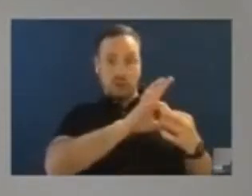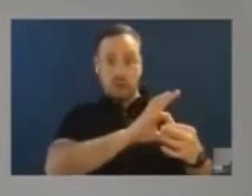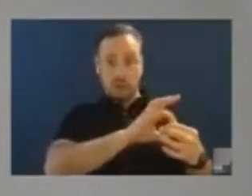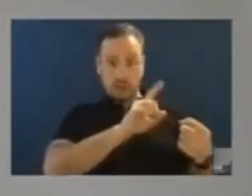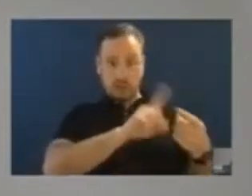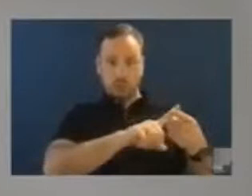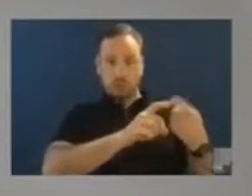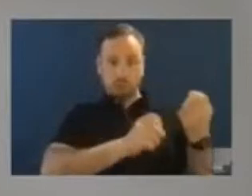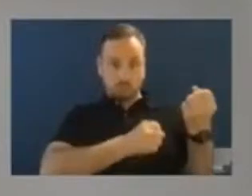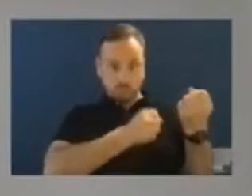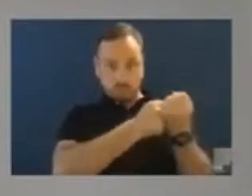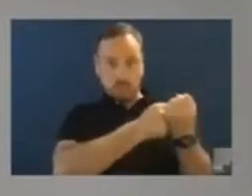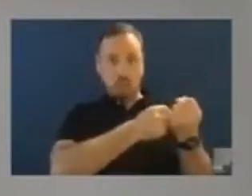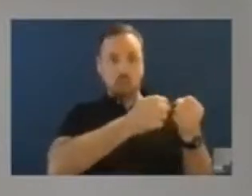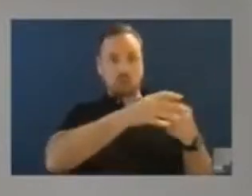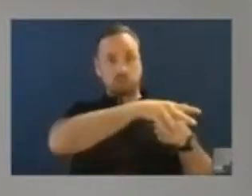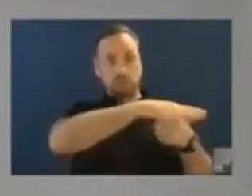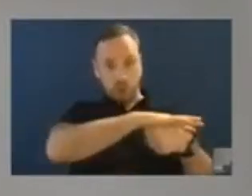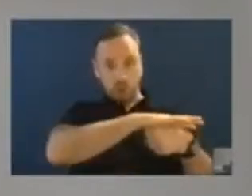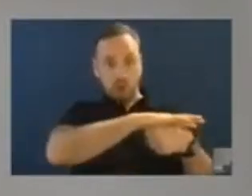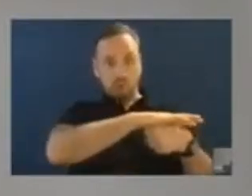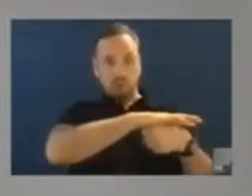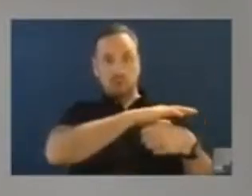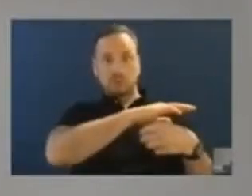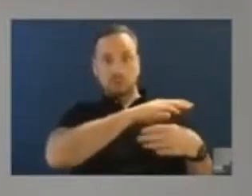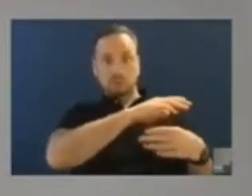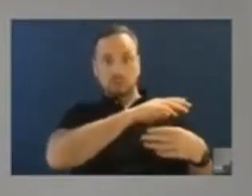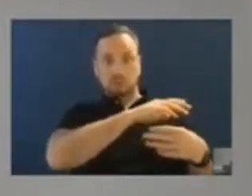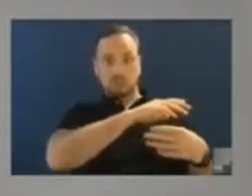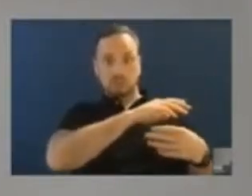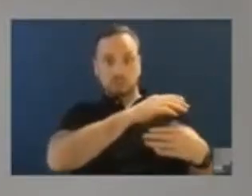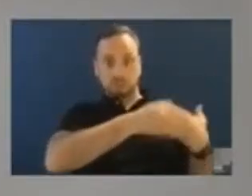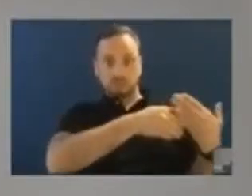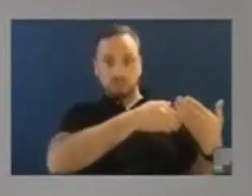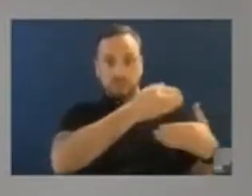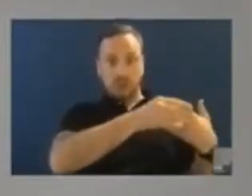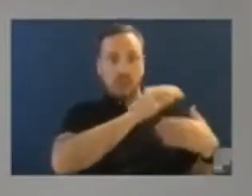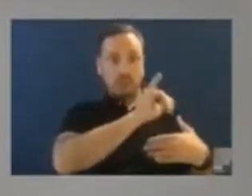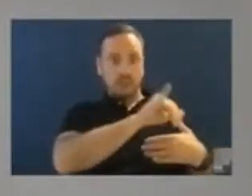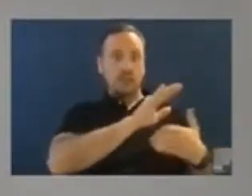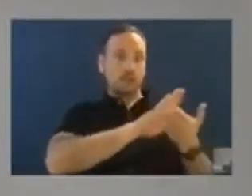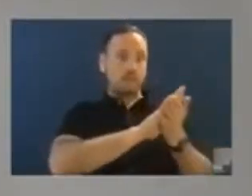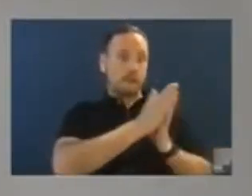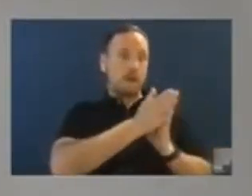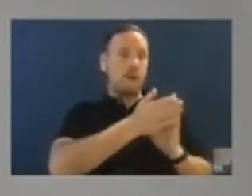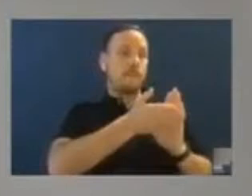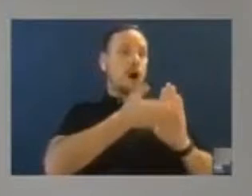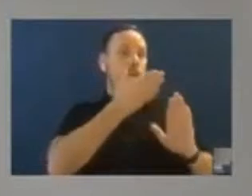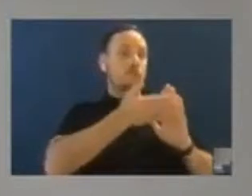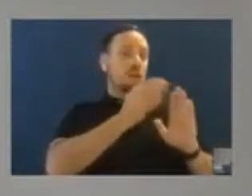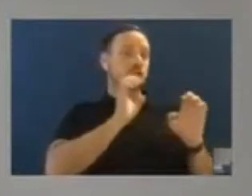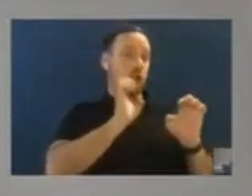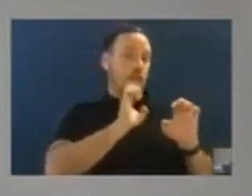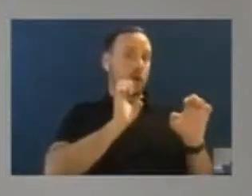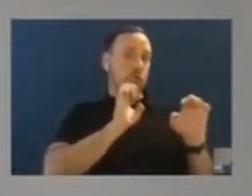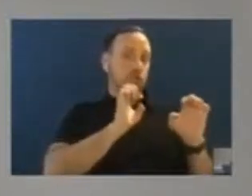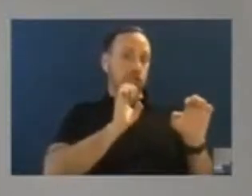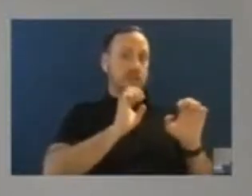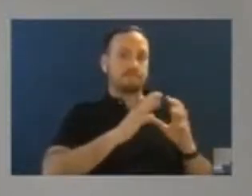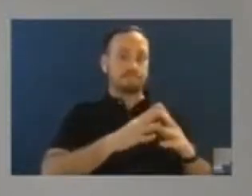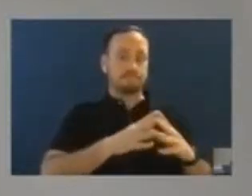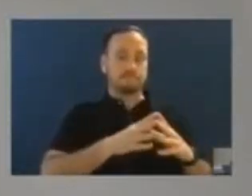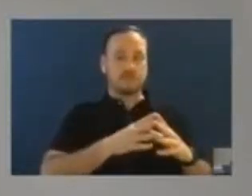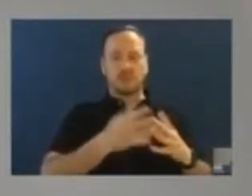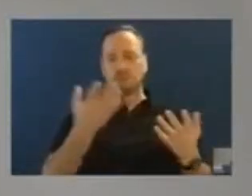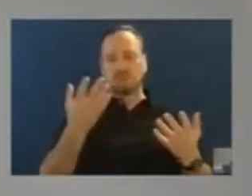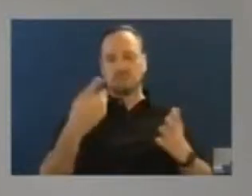COVID initiatives have become operational emergencies and urgents. If we have it, for instance, I'm gonna